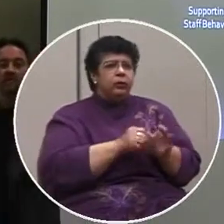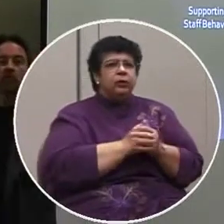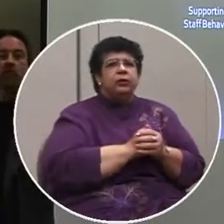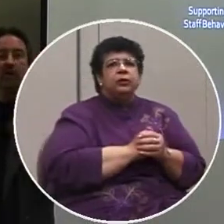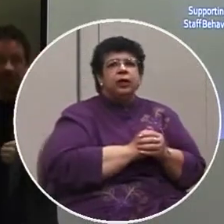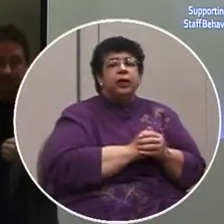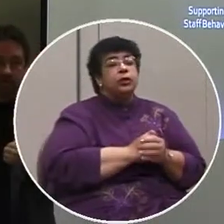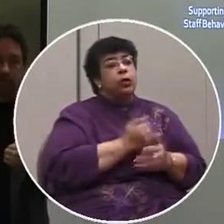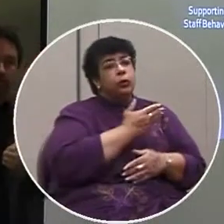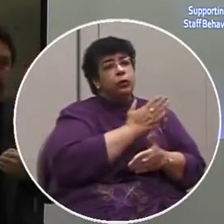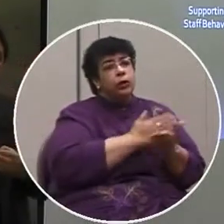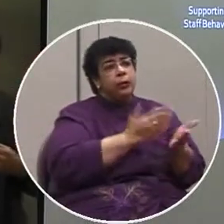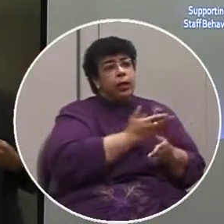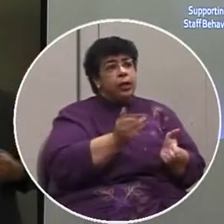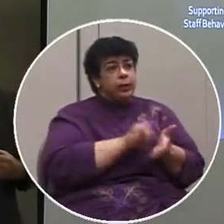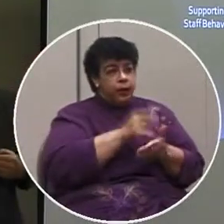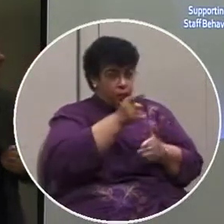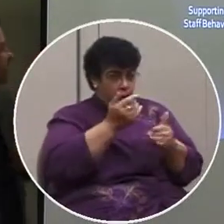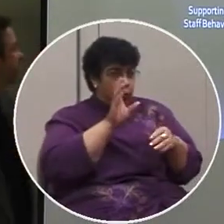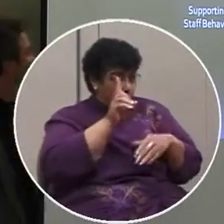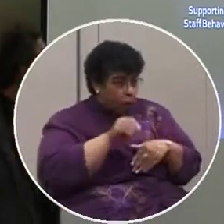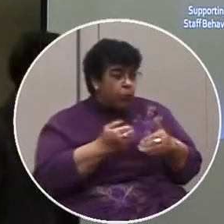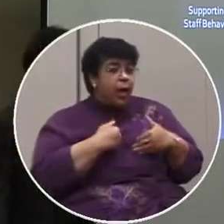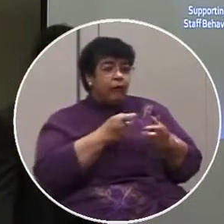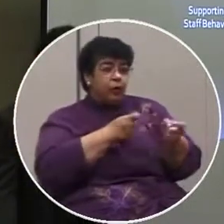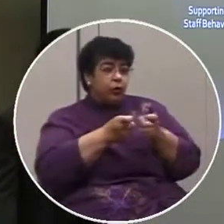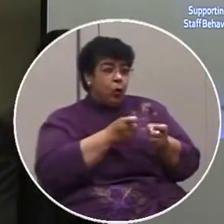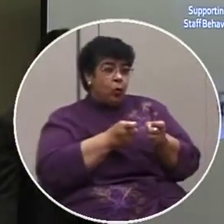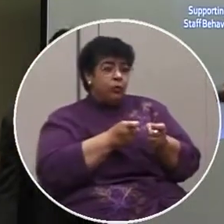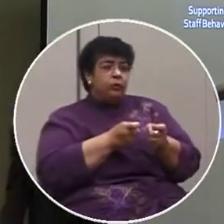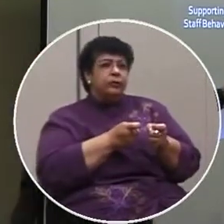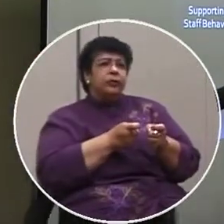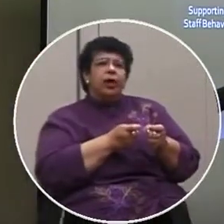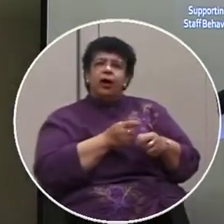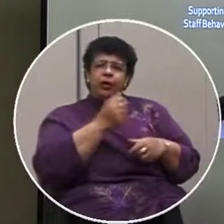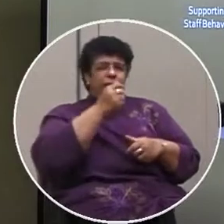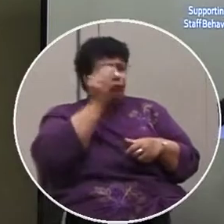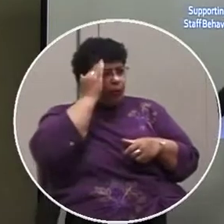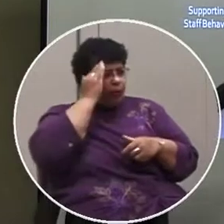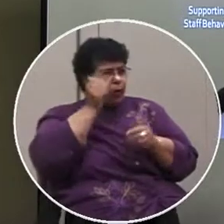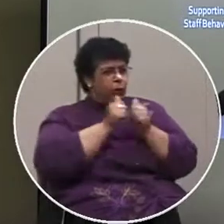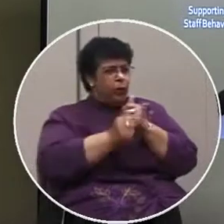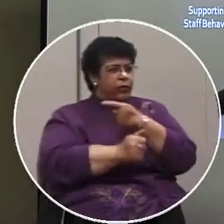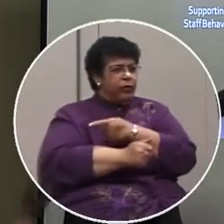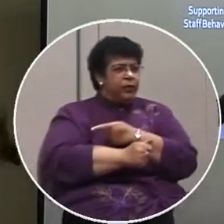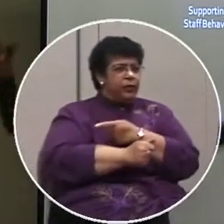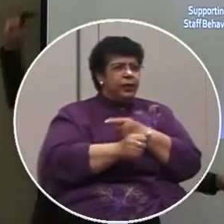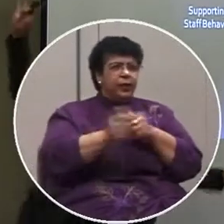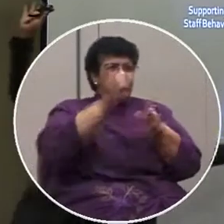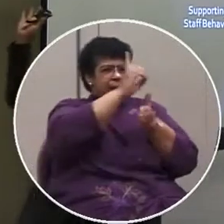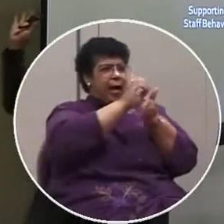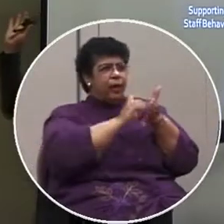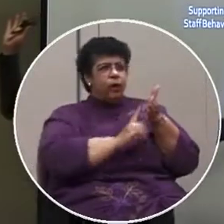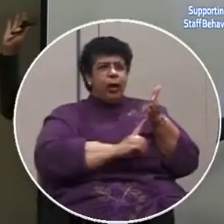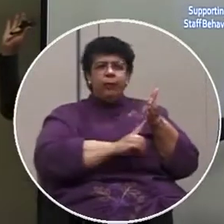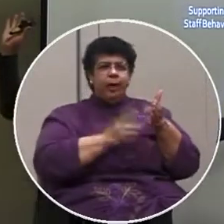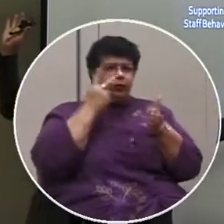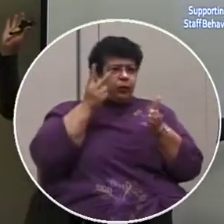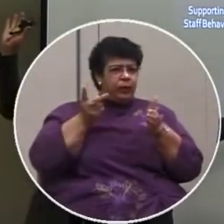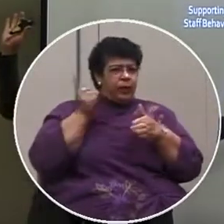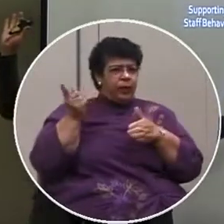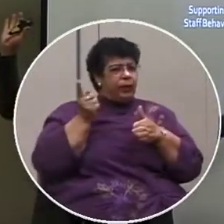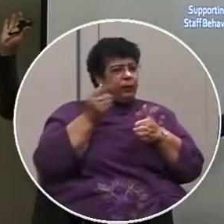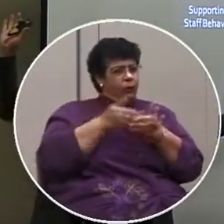are things that we have control over. For example, how many of you are familiar with this Venn diagram? How many of you have seen this Venn diagram